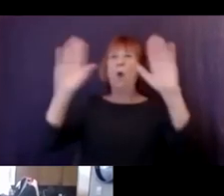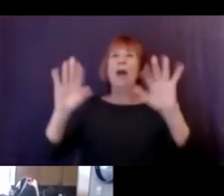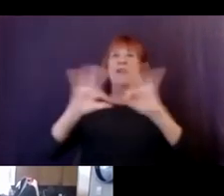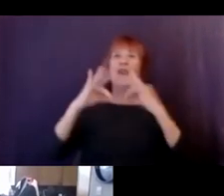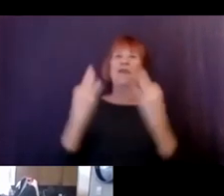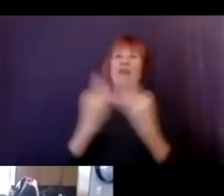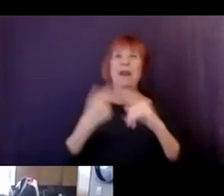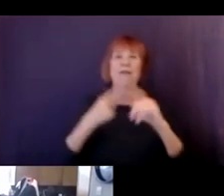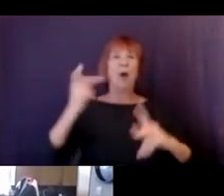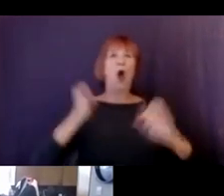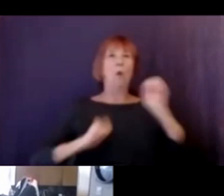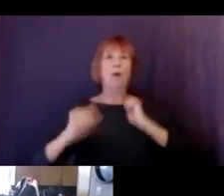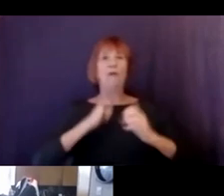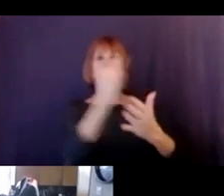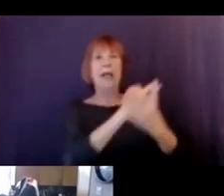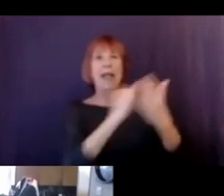Studio West.